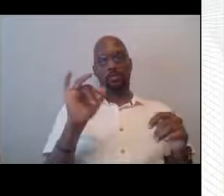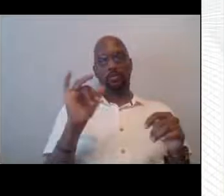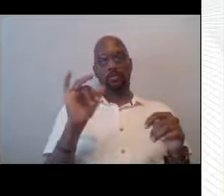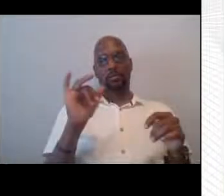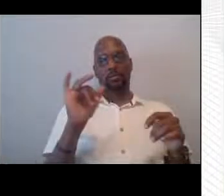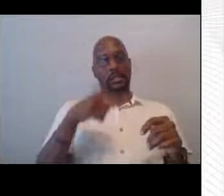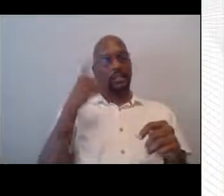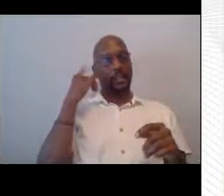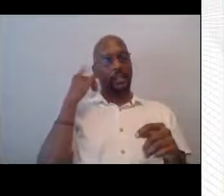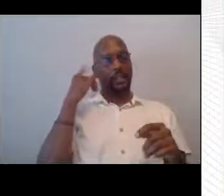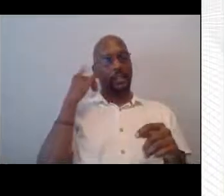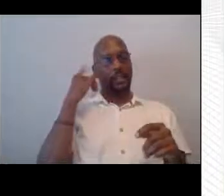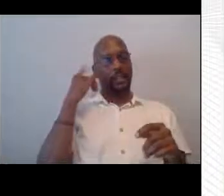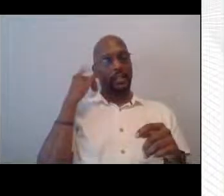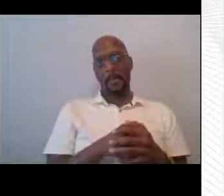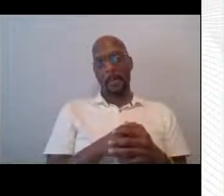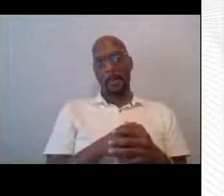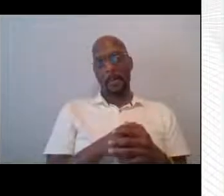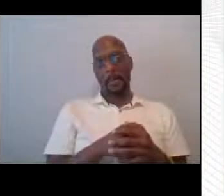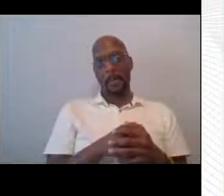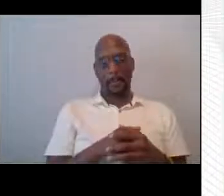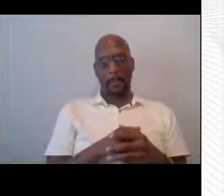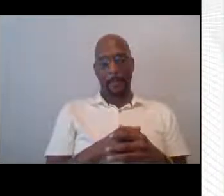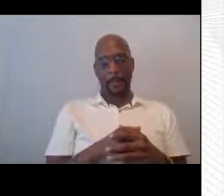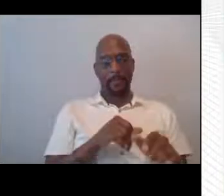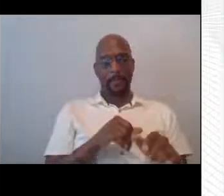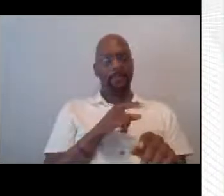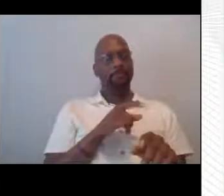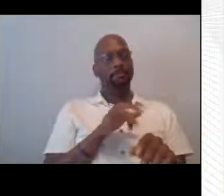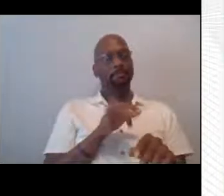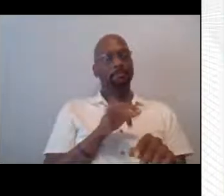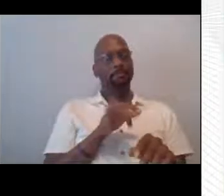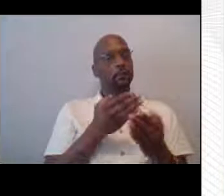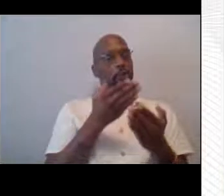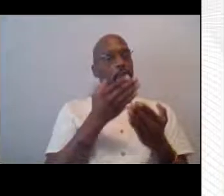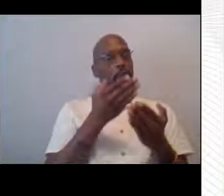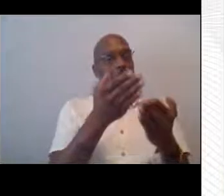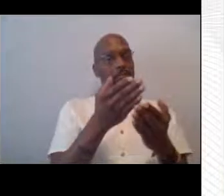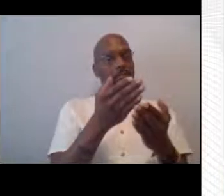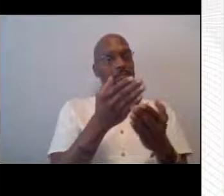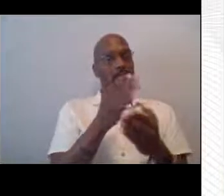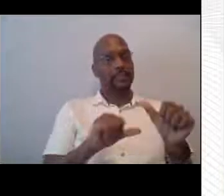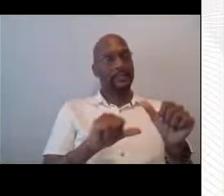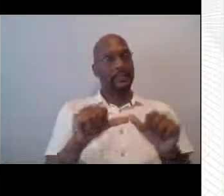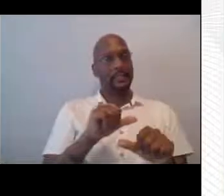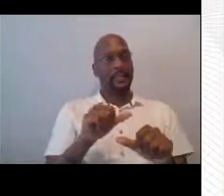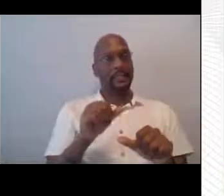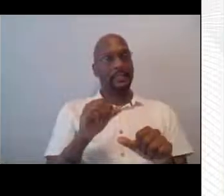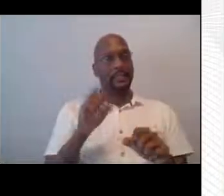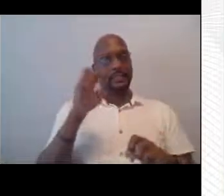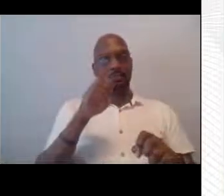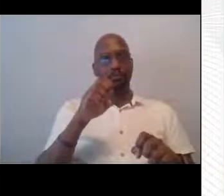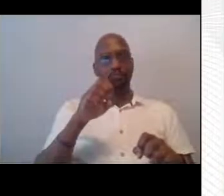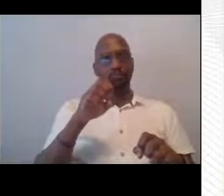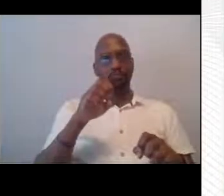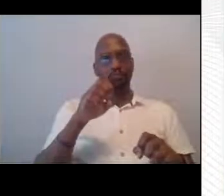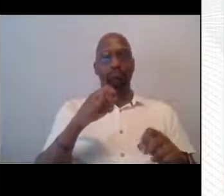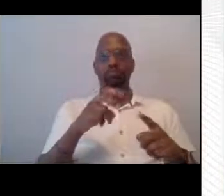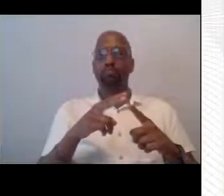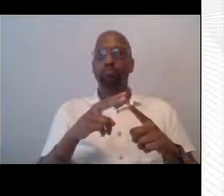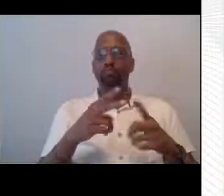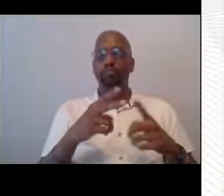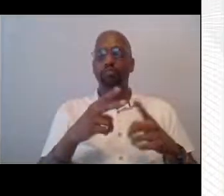California. Jimmy has also served as the Science and Engineering Congressional Fellow in the